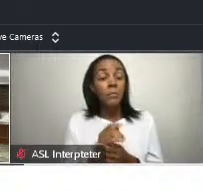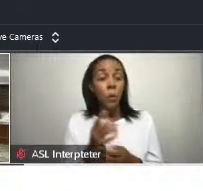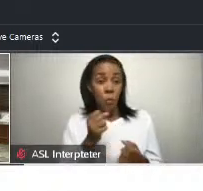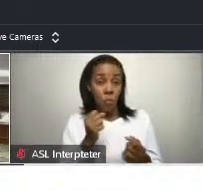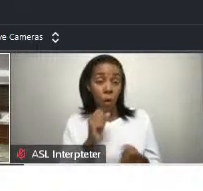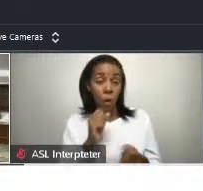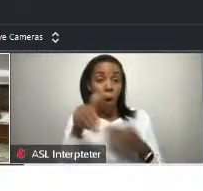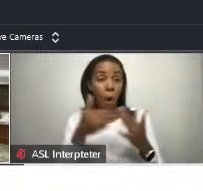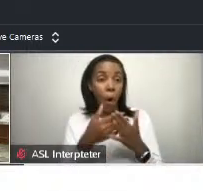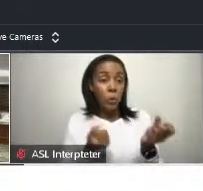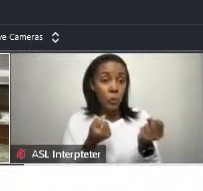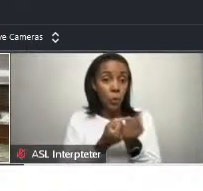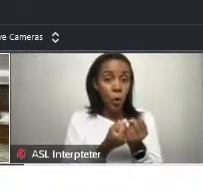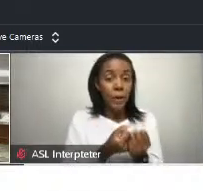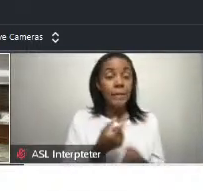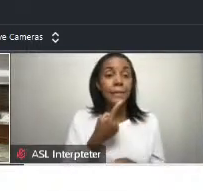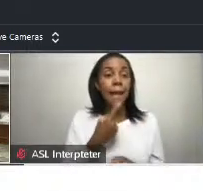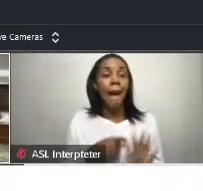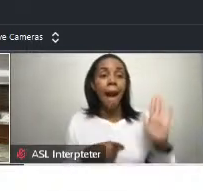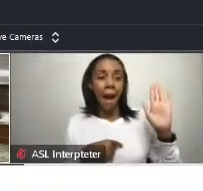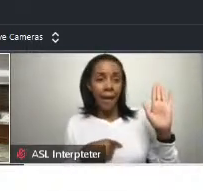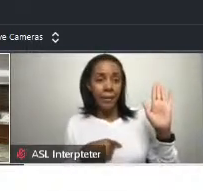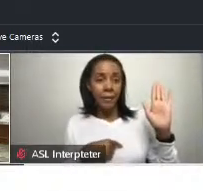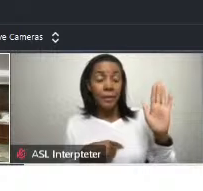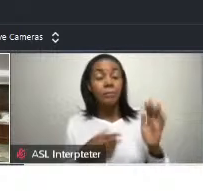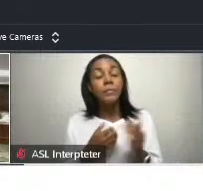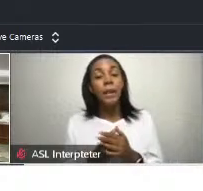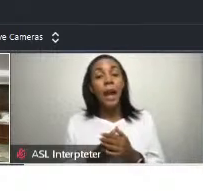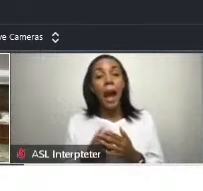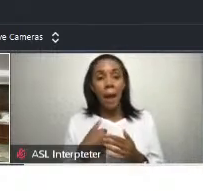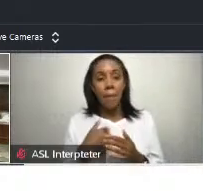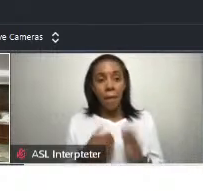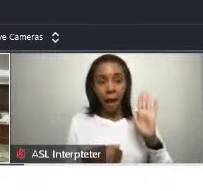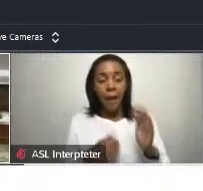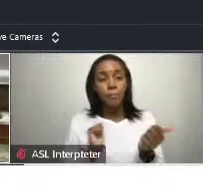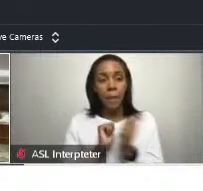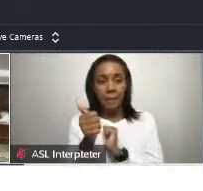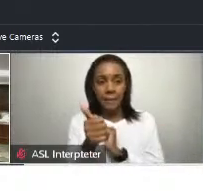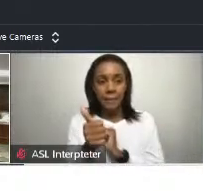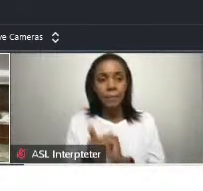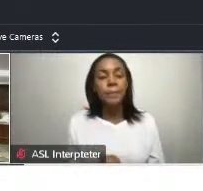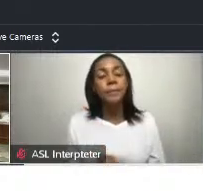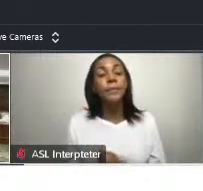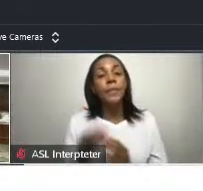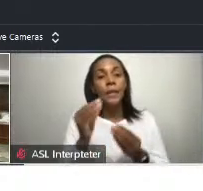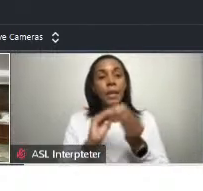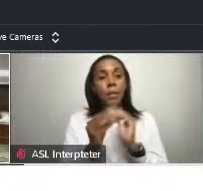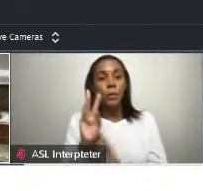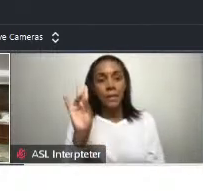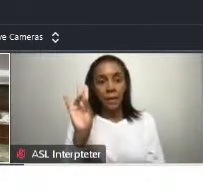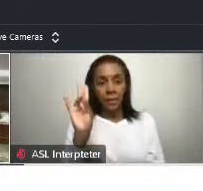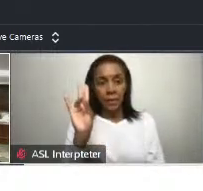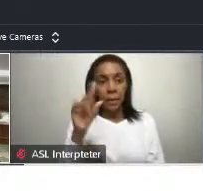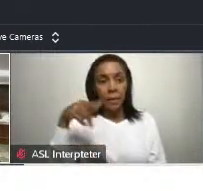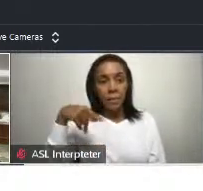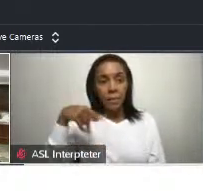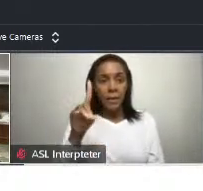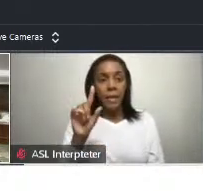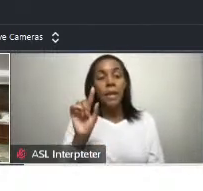6 signify by saying aye. Aye. I'm also an aye. That item passes. Item 7, colleagues, PD